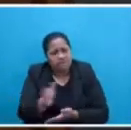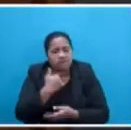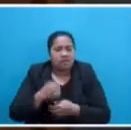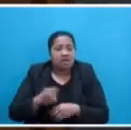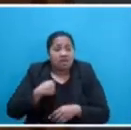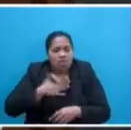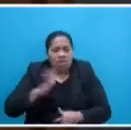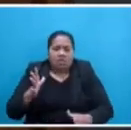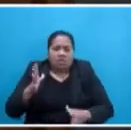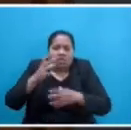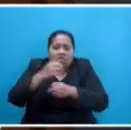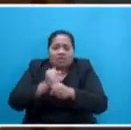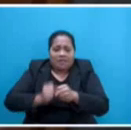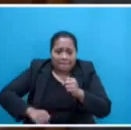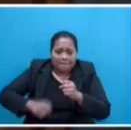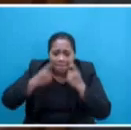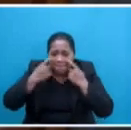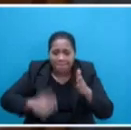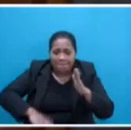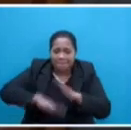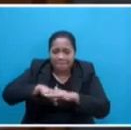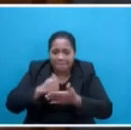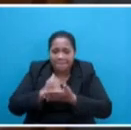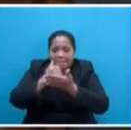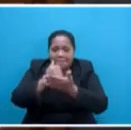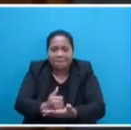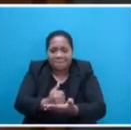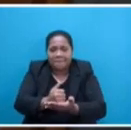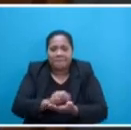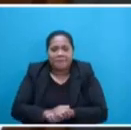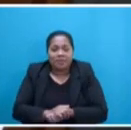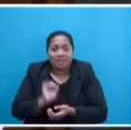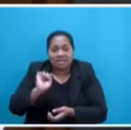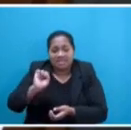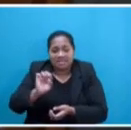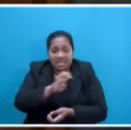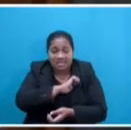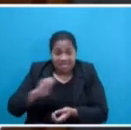conclude by showing my full support to the opening address to His Excellency, our President.